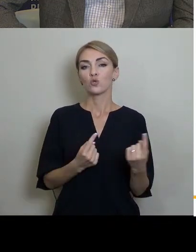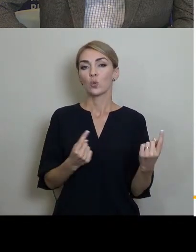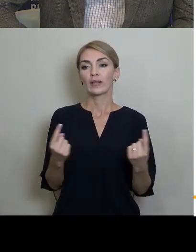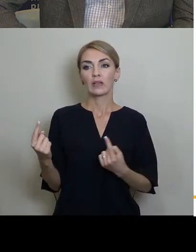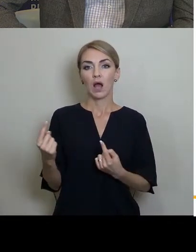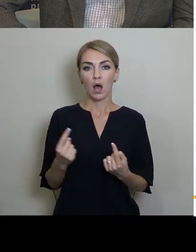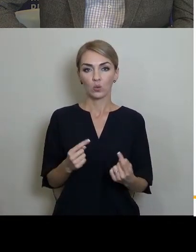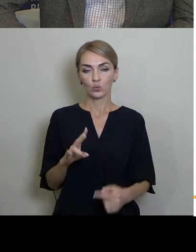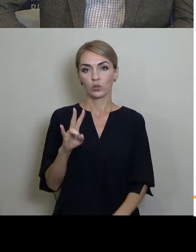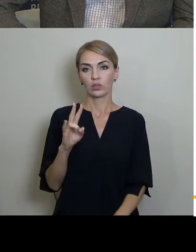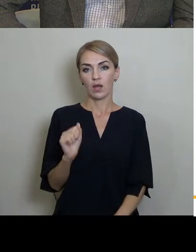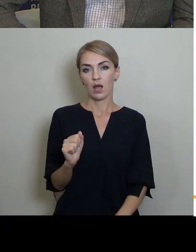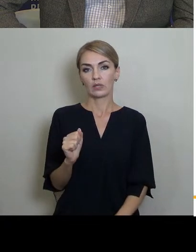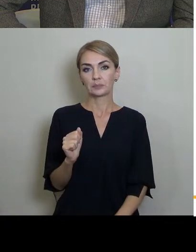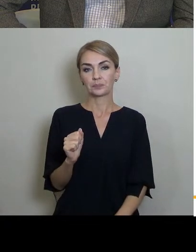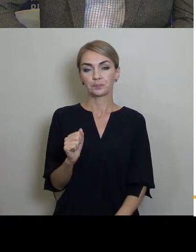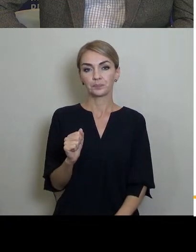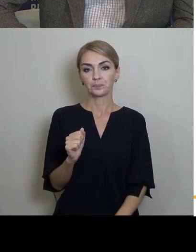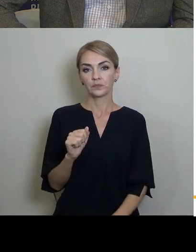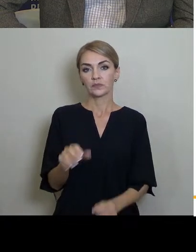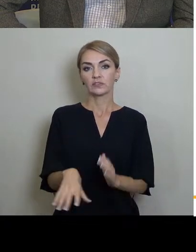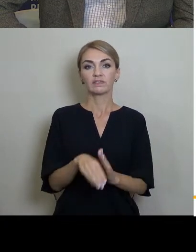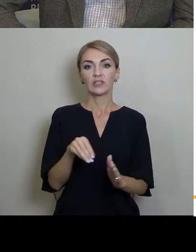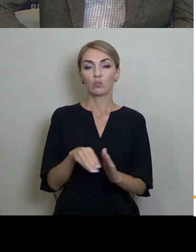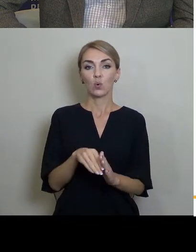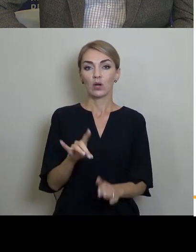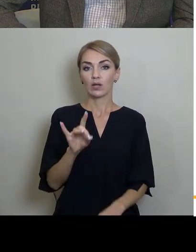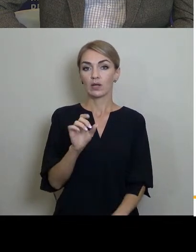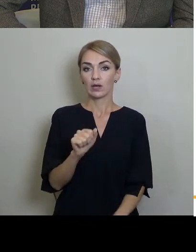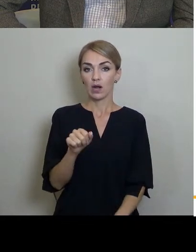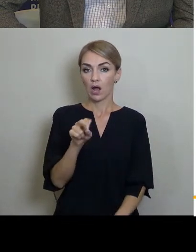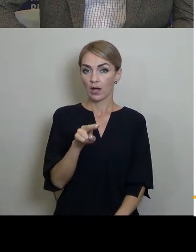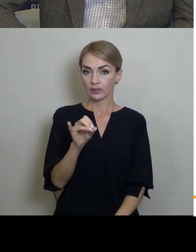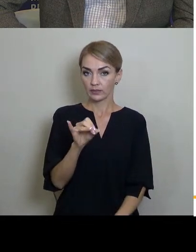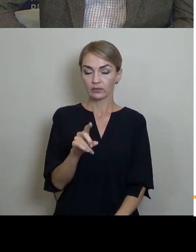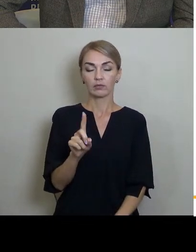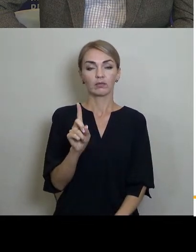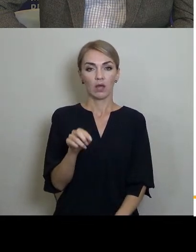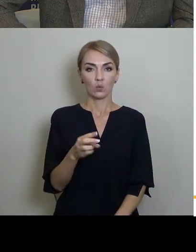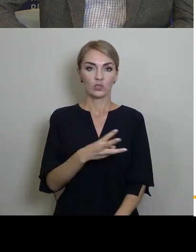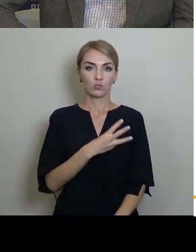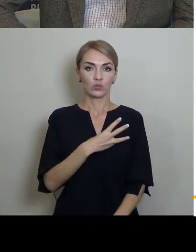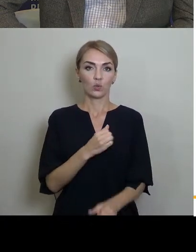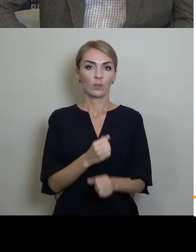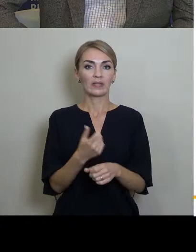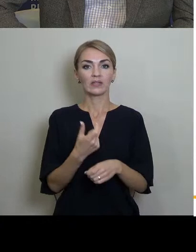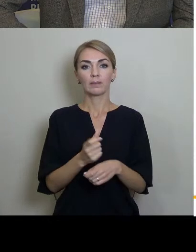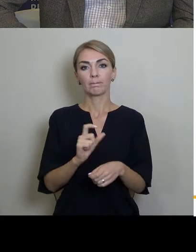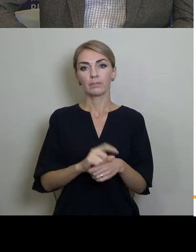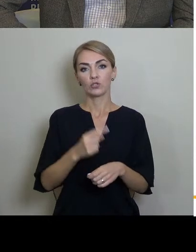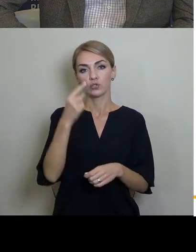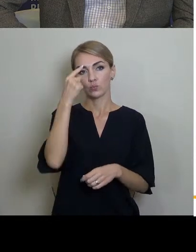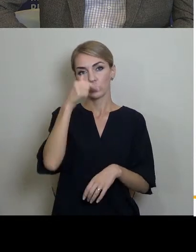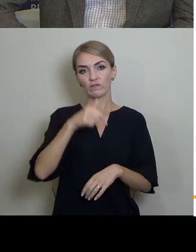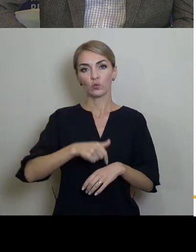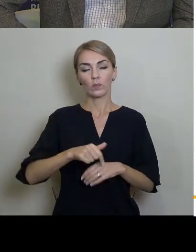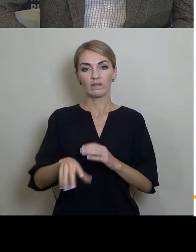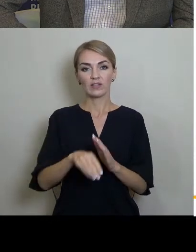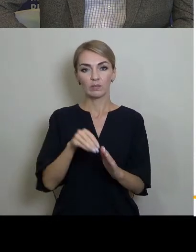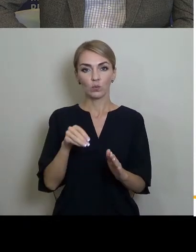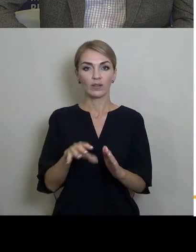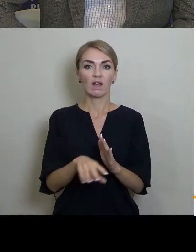we project absolute majoritarian system on the election of the council, so it also gives